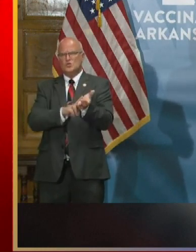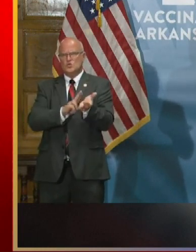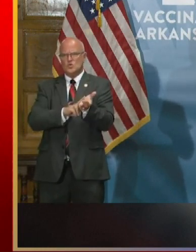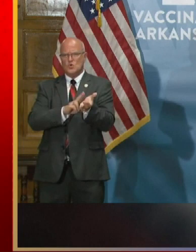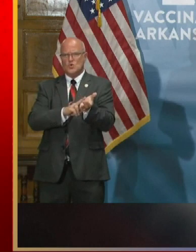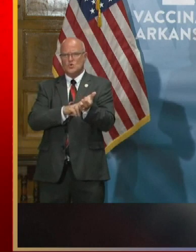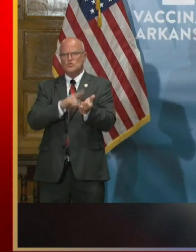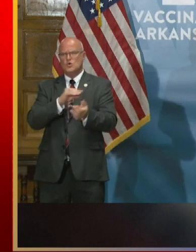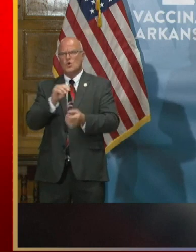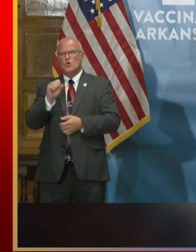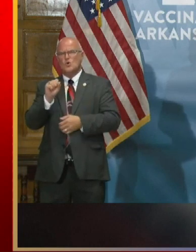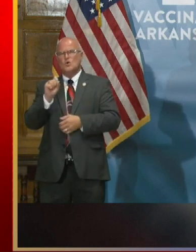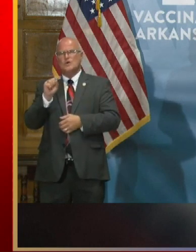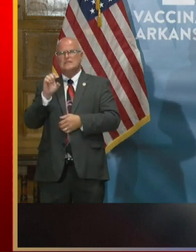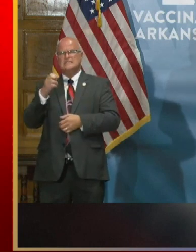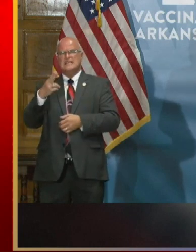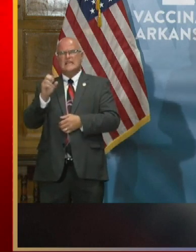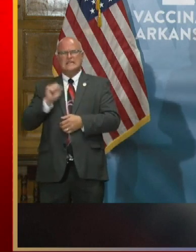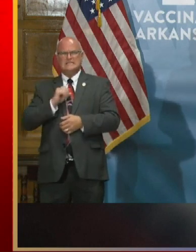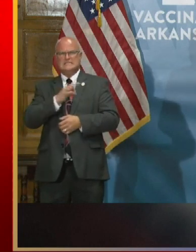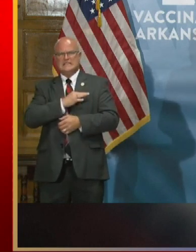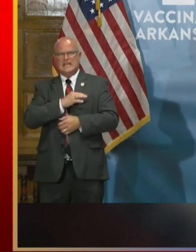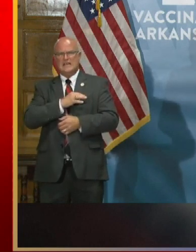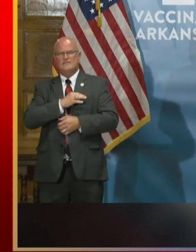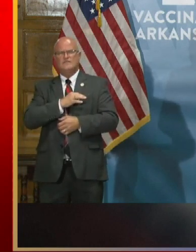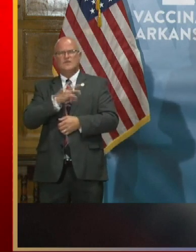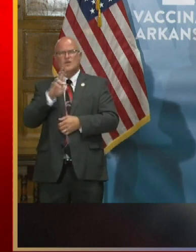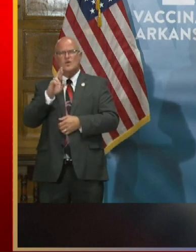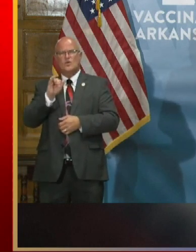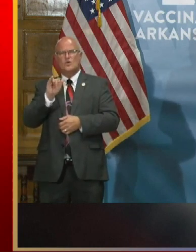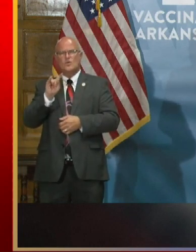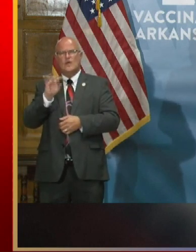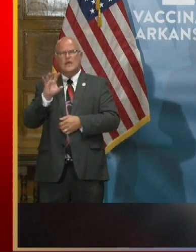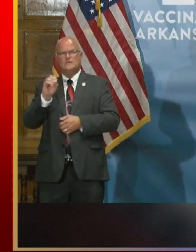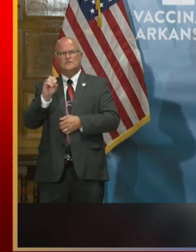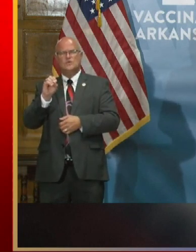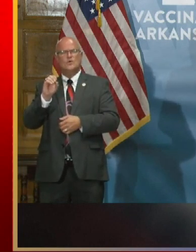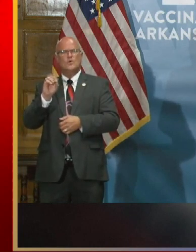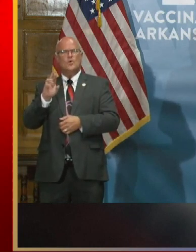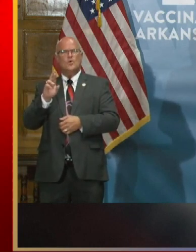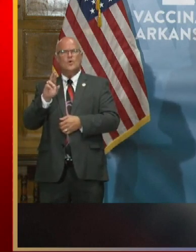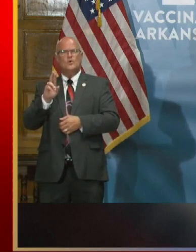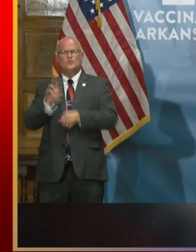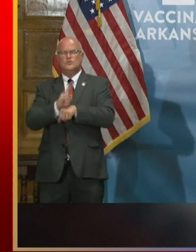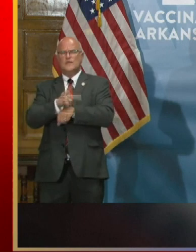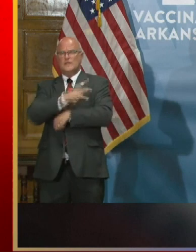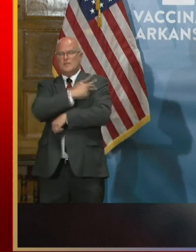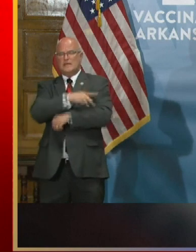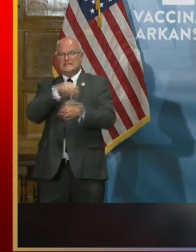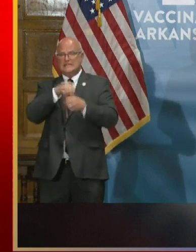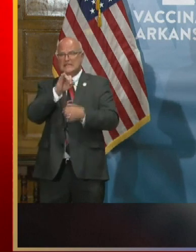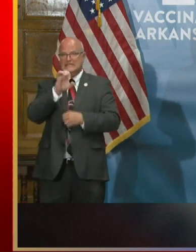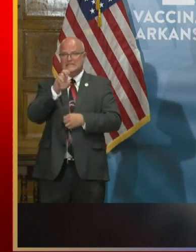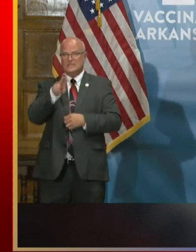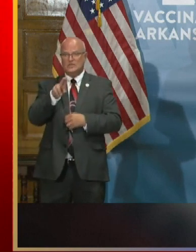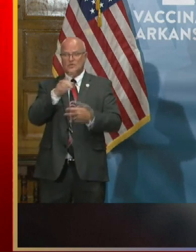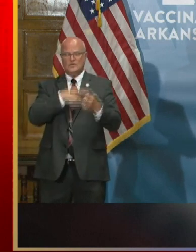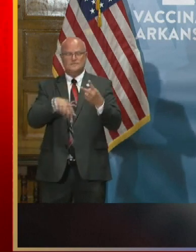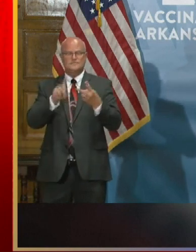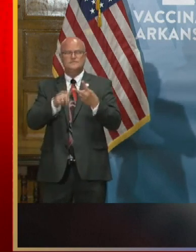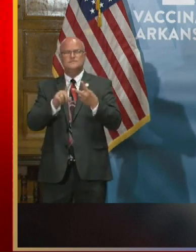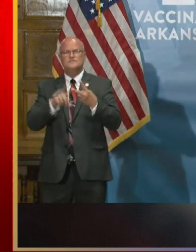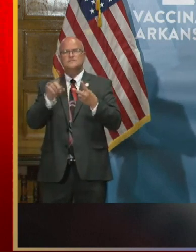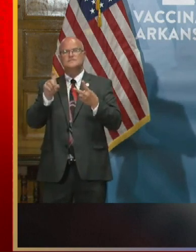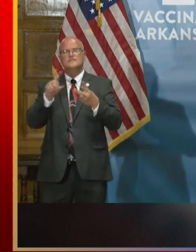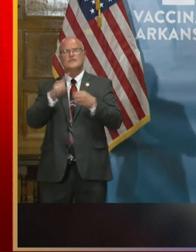tech staffing ratios in ICU, or any adjustment to the standards that hospitals are using to admit patients to the ICU? And then the